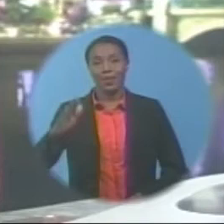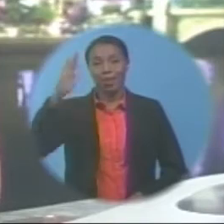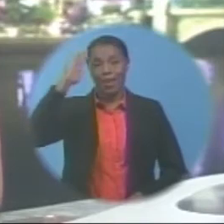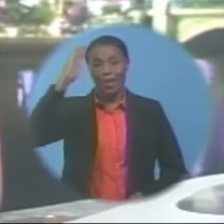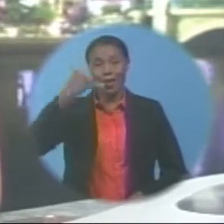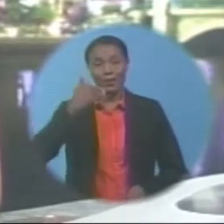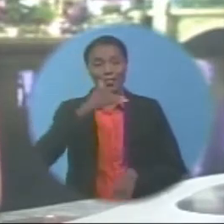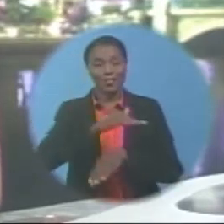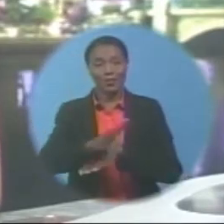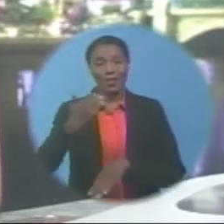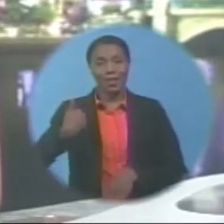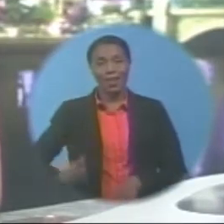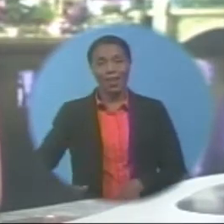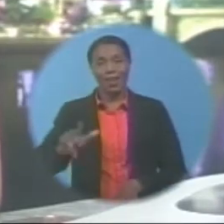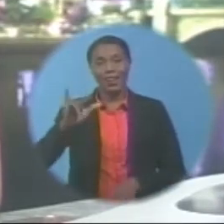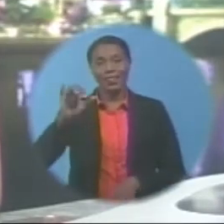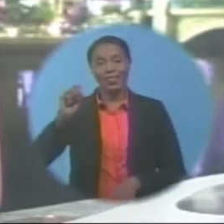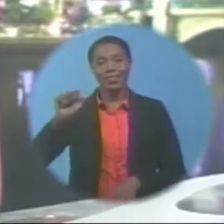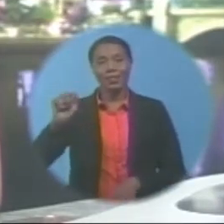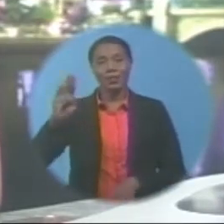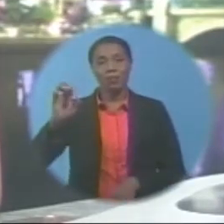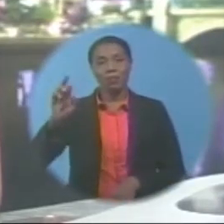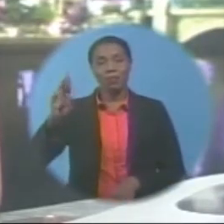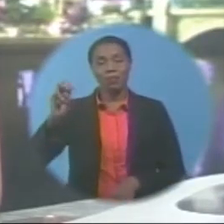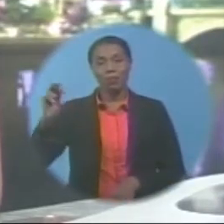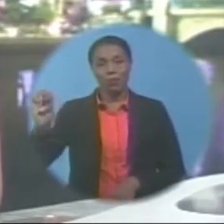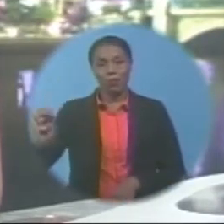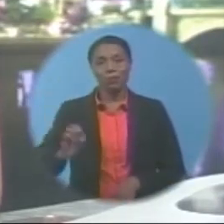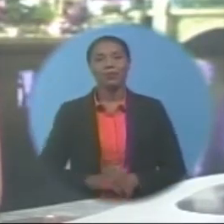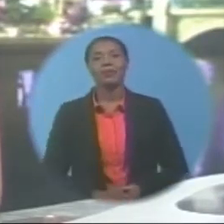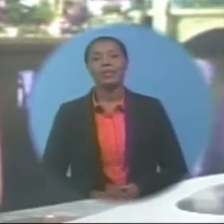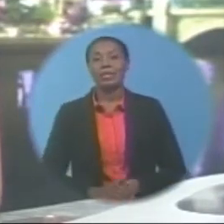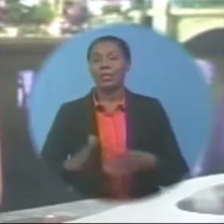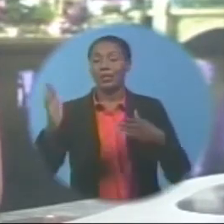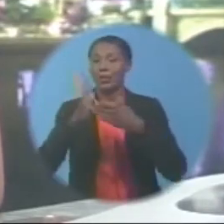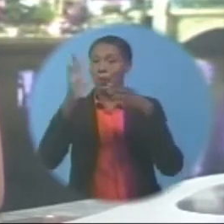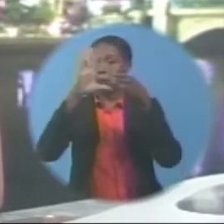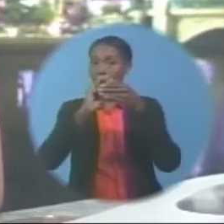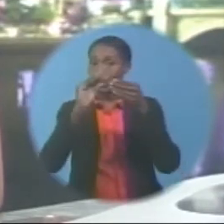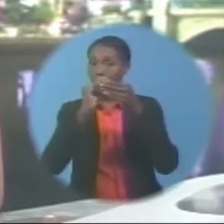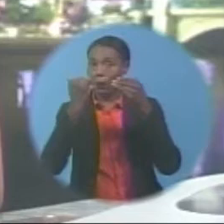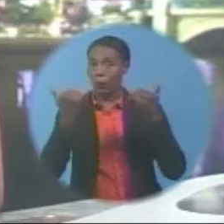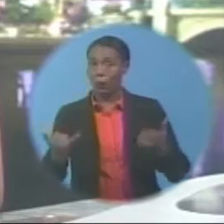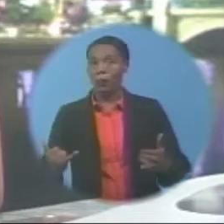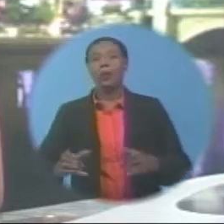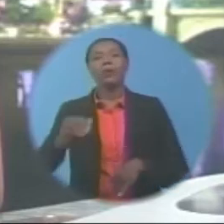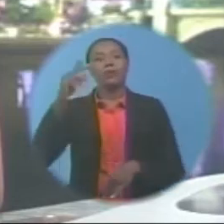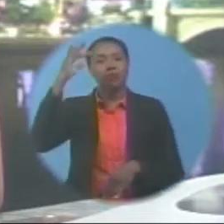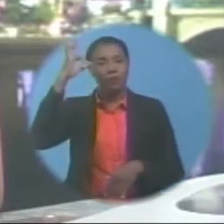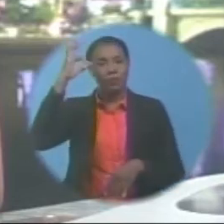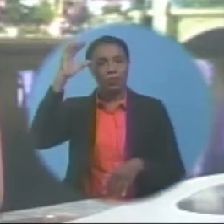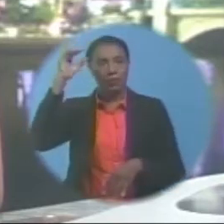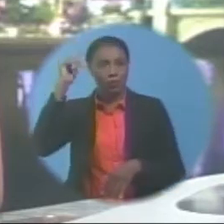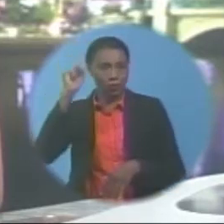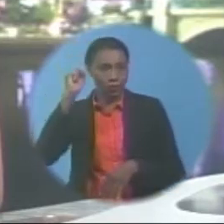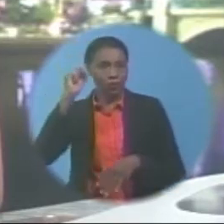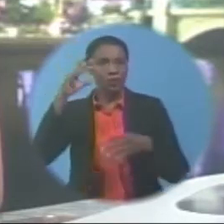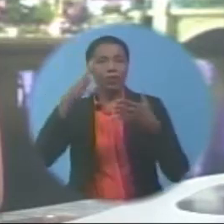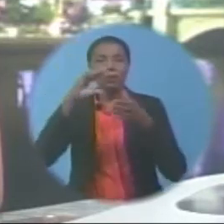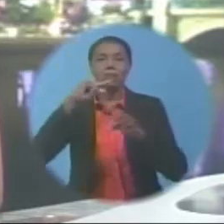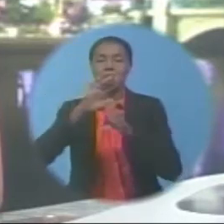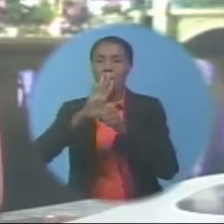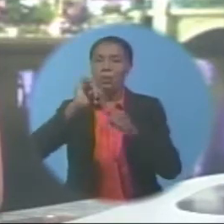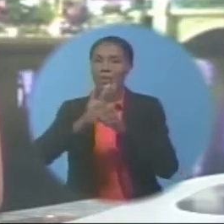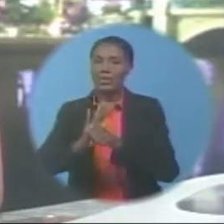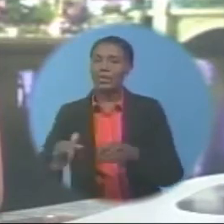very good evening to you. I'm Lisa Broom with the CBC Evening News. In our top story tonight, the Frandell Stewart administration is renewing its